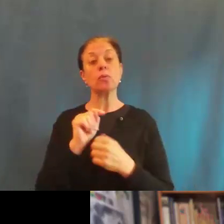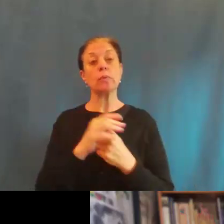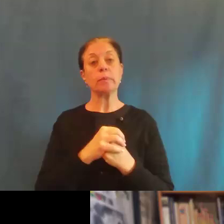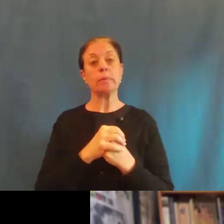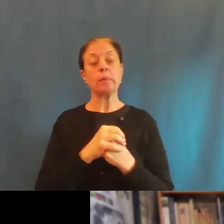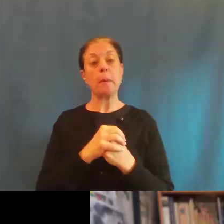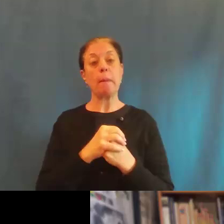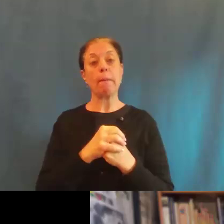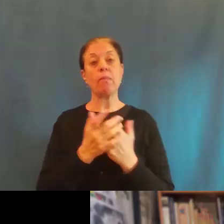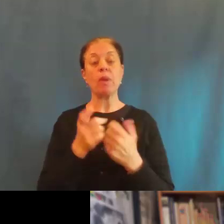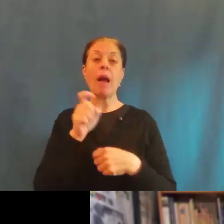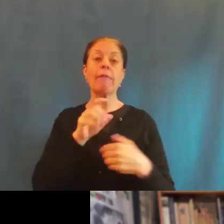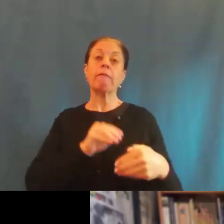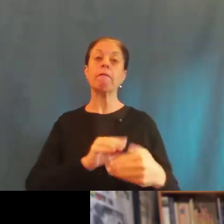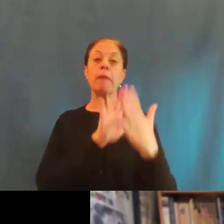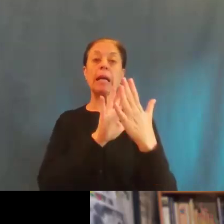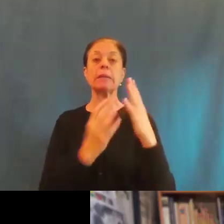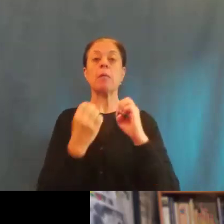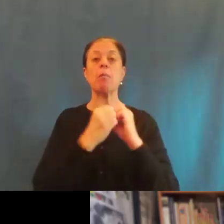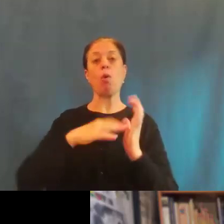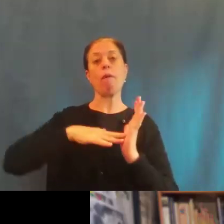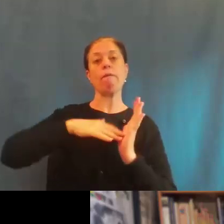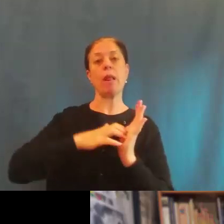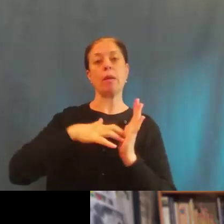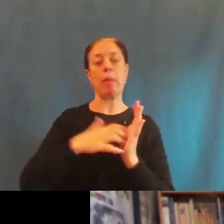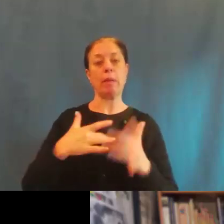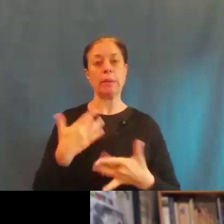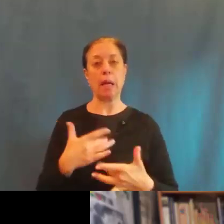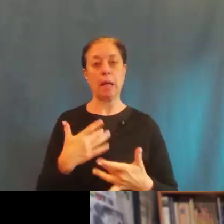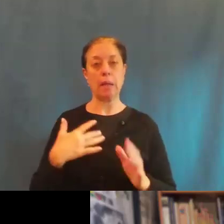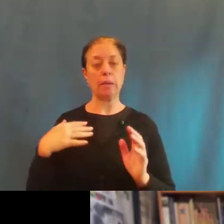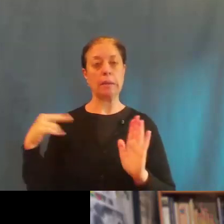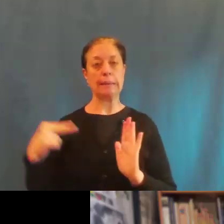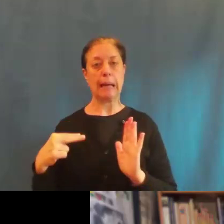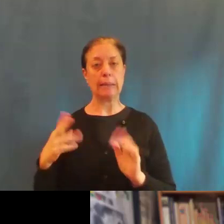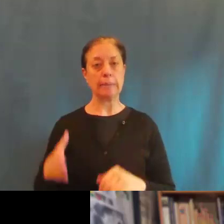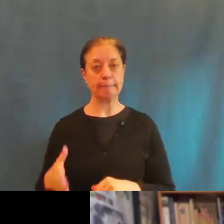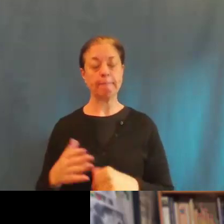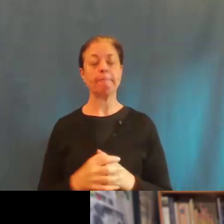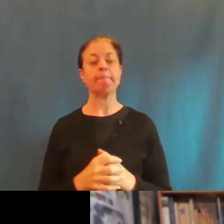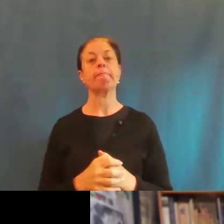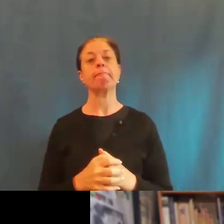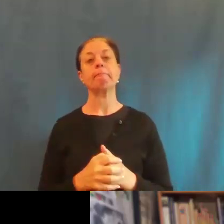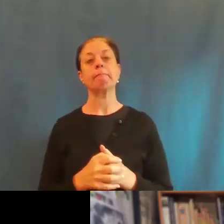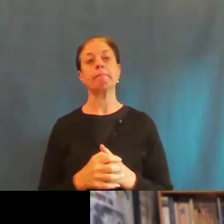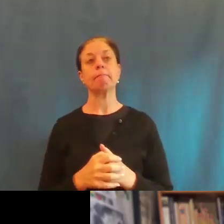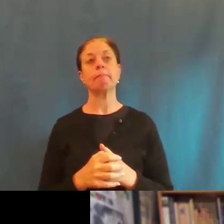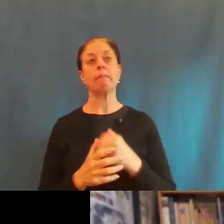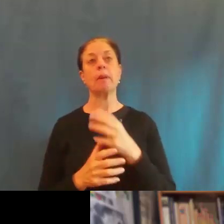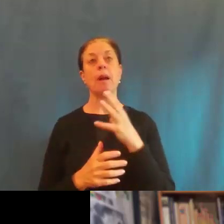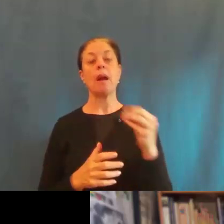um, have to face their more vulnerable side. Um,